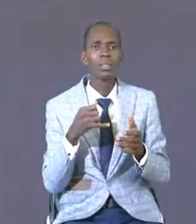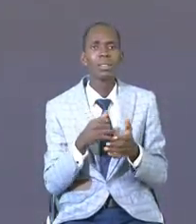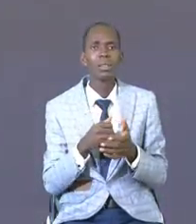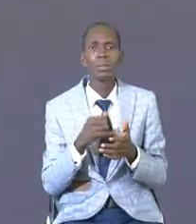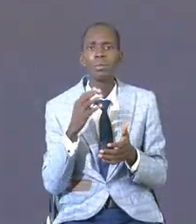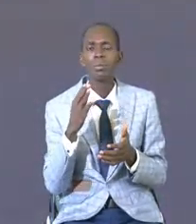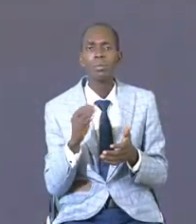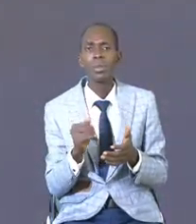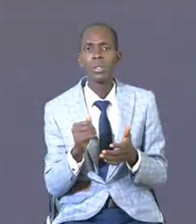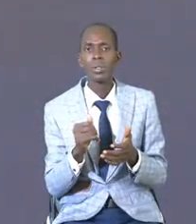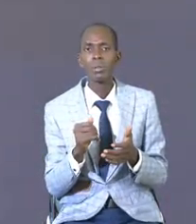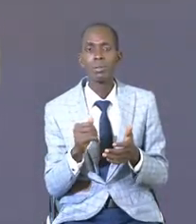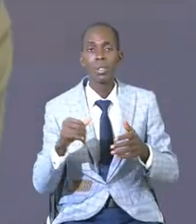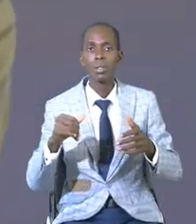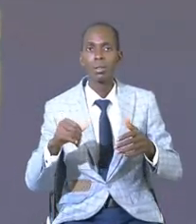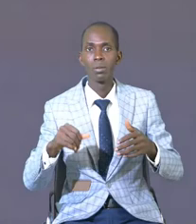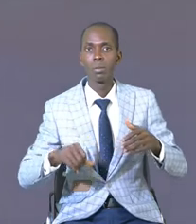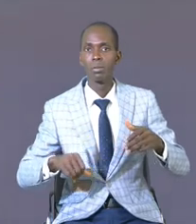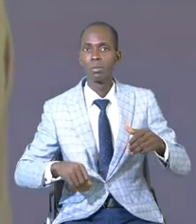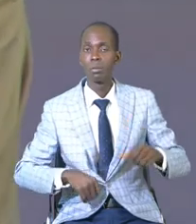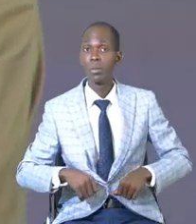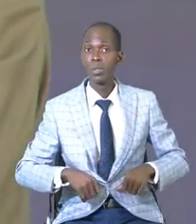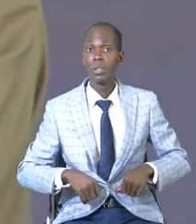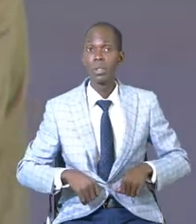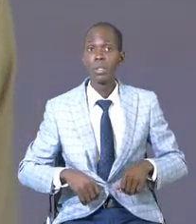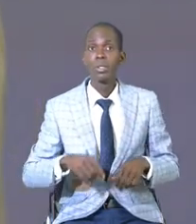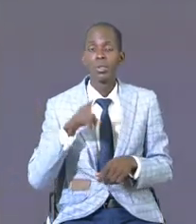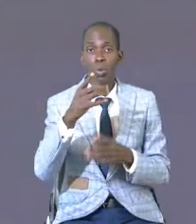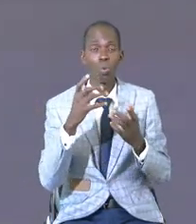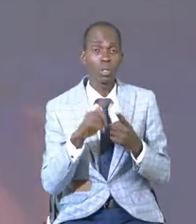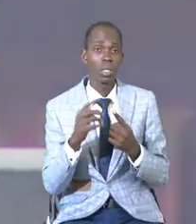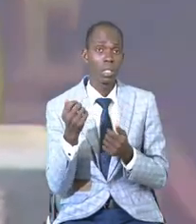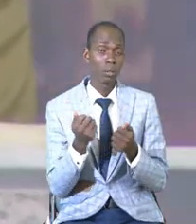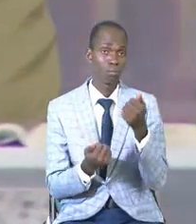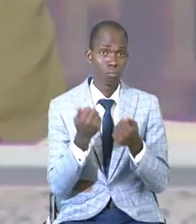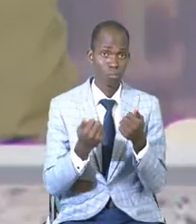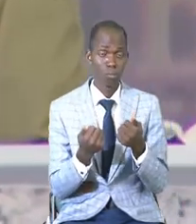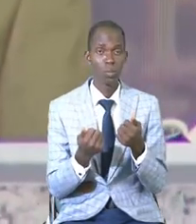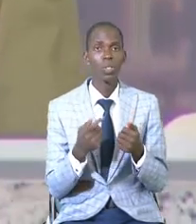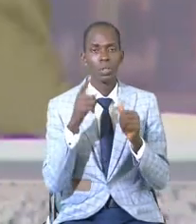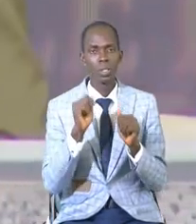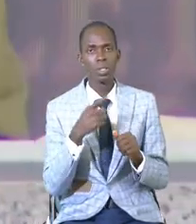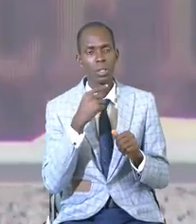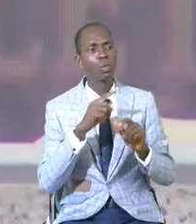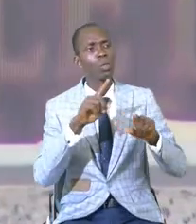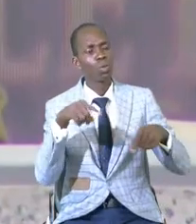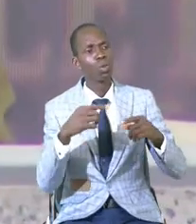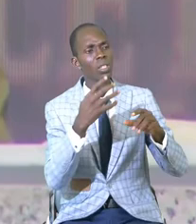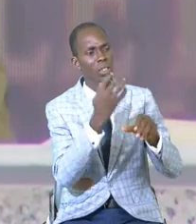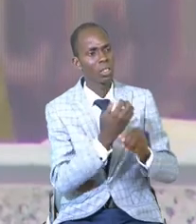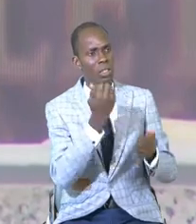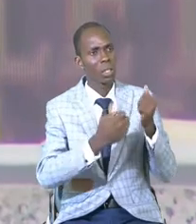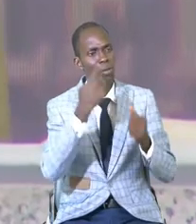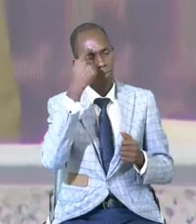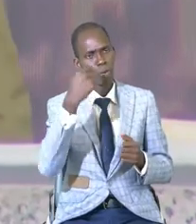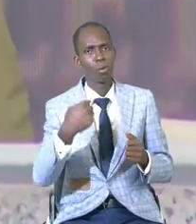of things by proxy. What I mean is, you want a car, you can say, go and get a car for me, and never